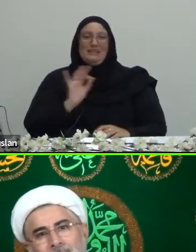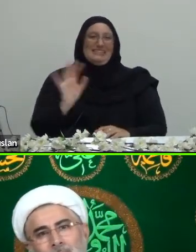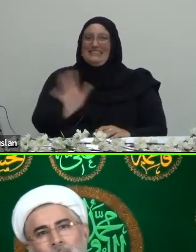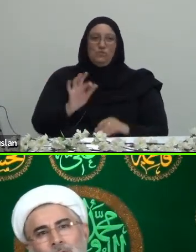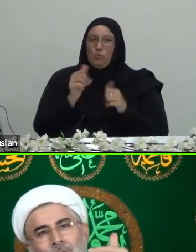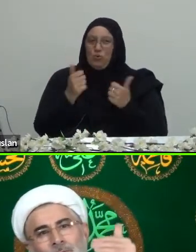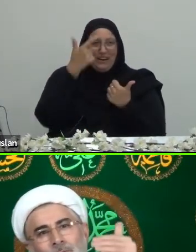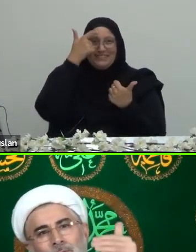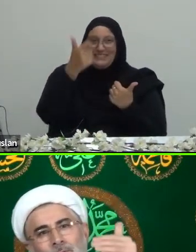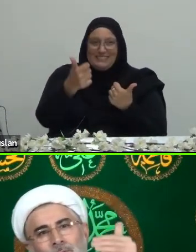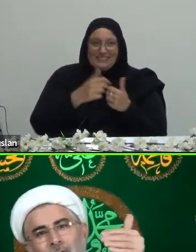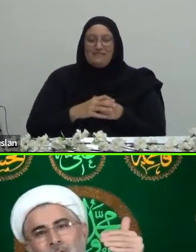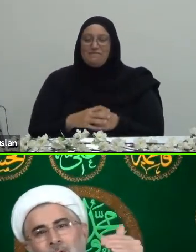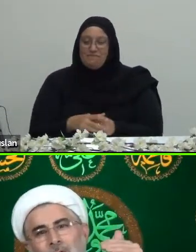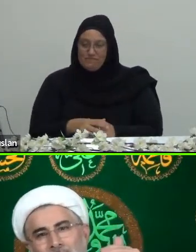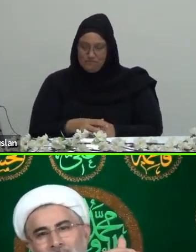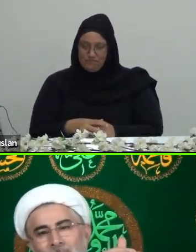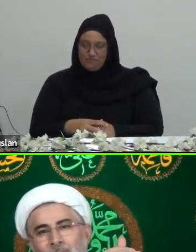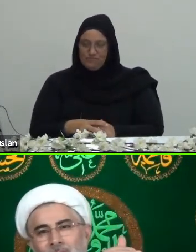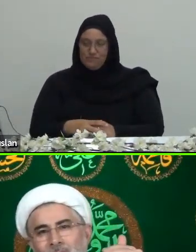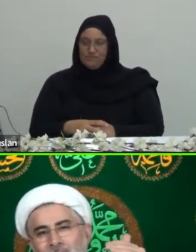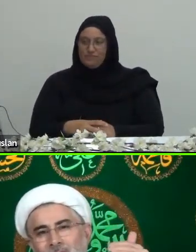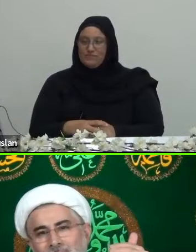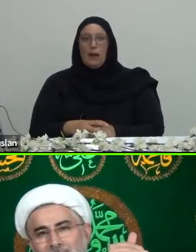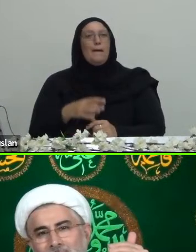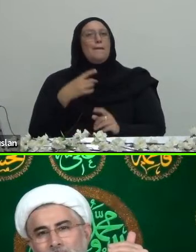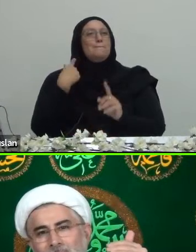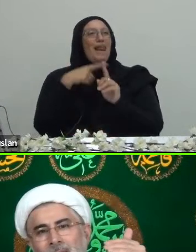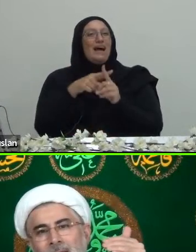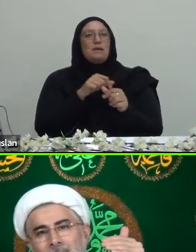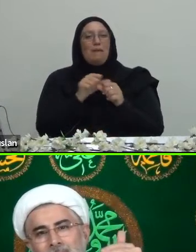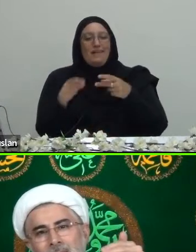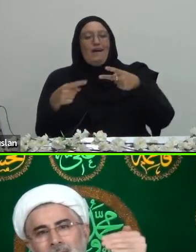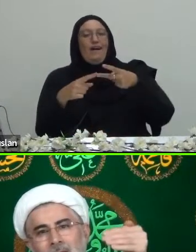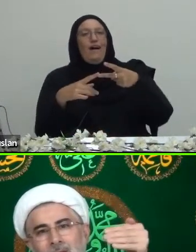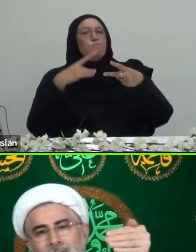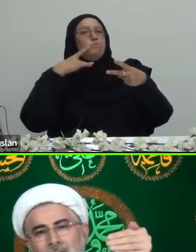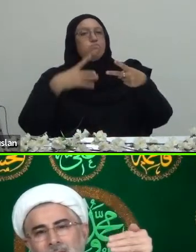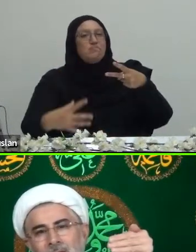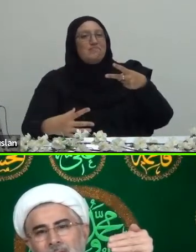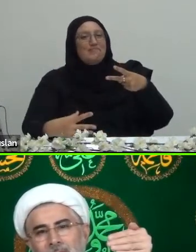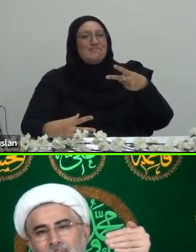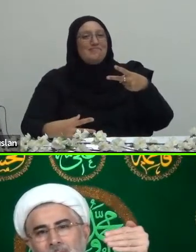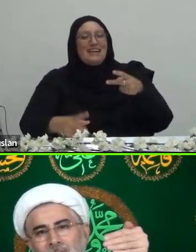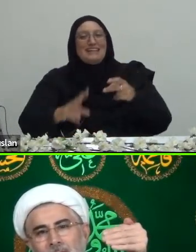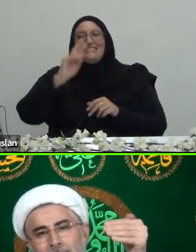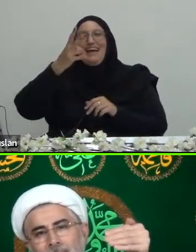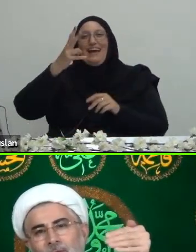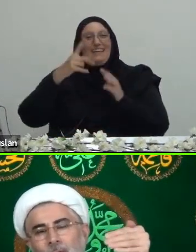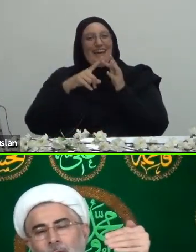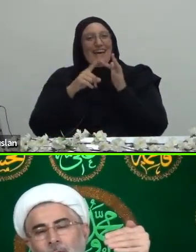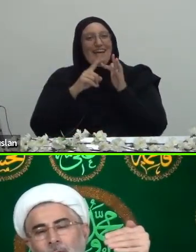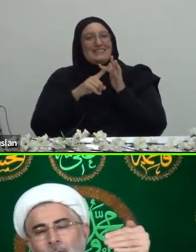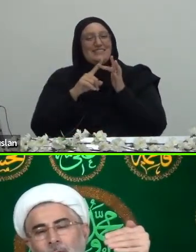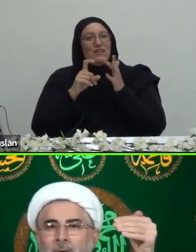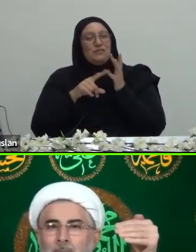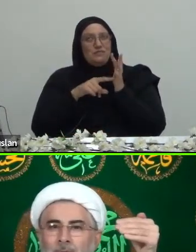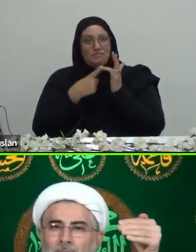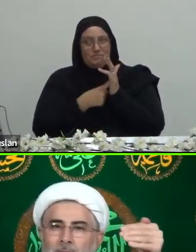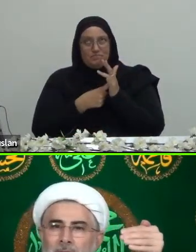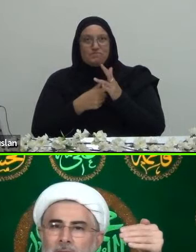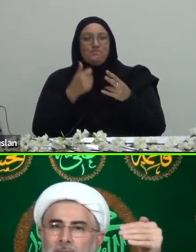always better to give also a second person this task as well. In case this Mr. A, for